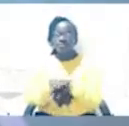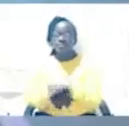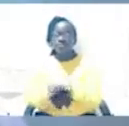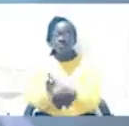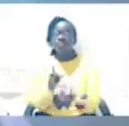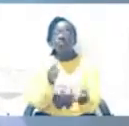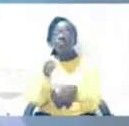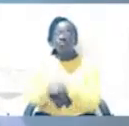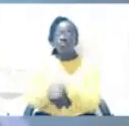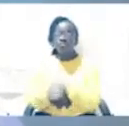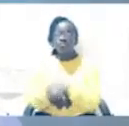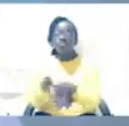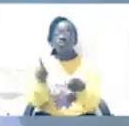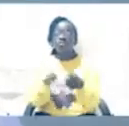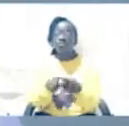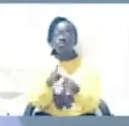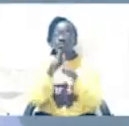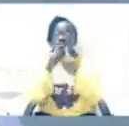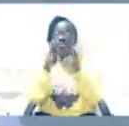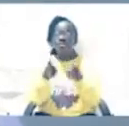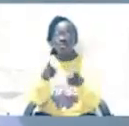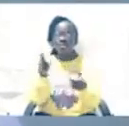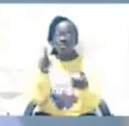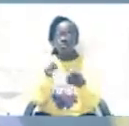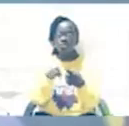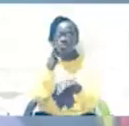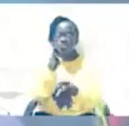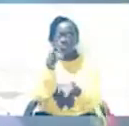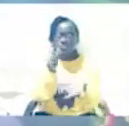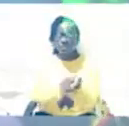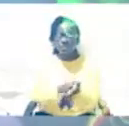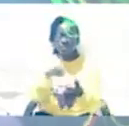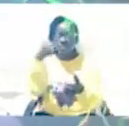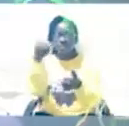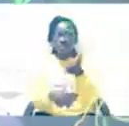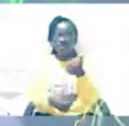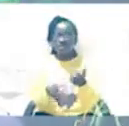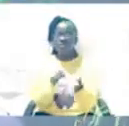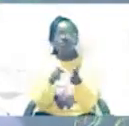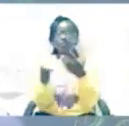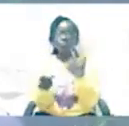to declare to you that at the end of this meeting,